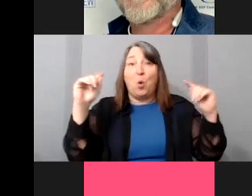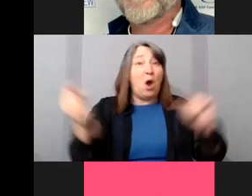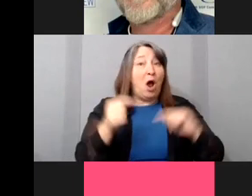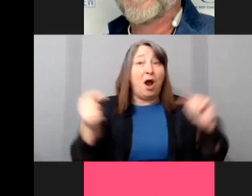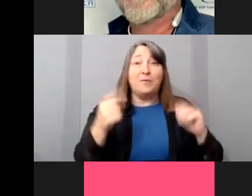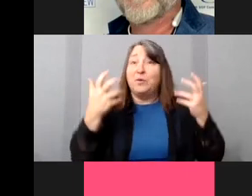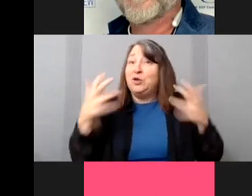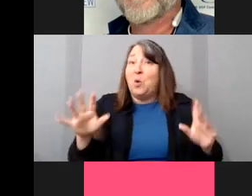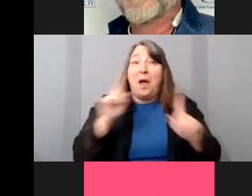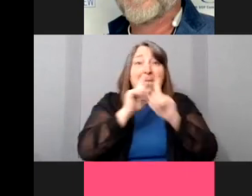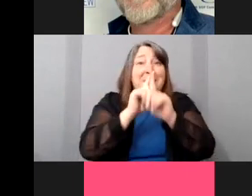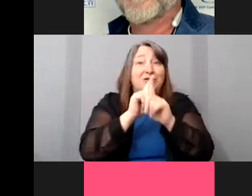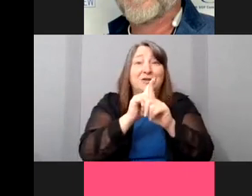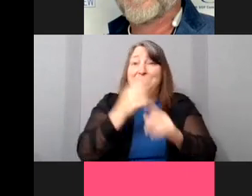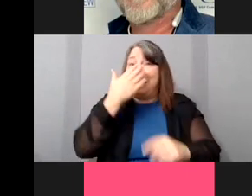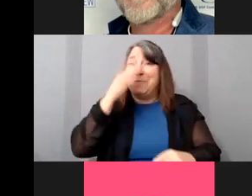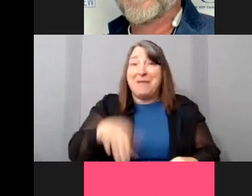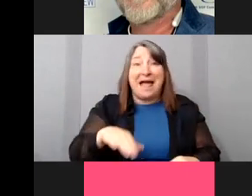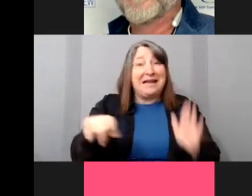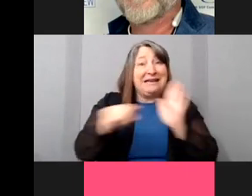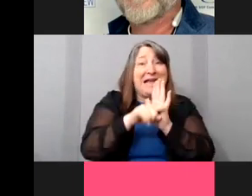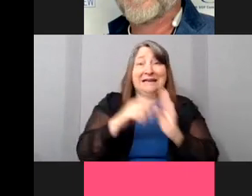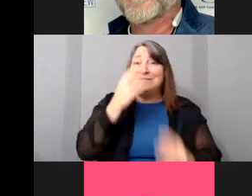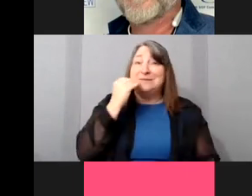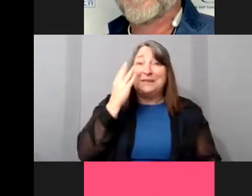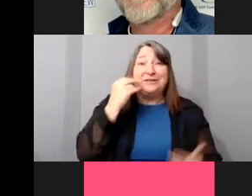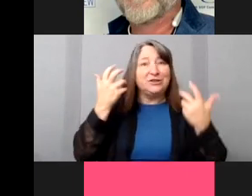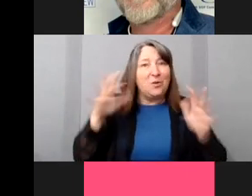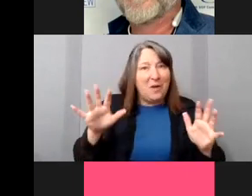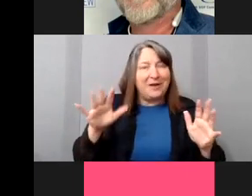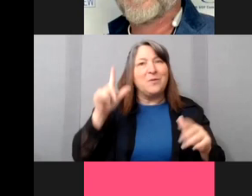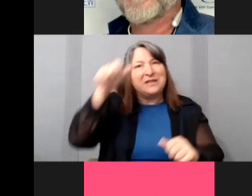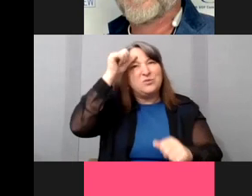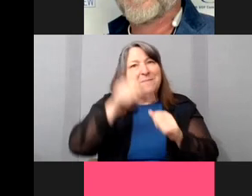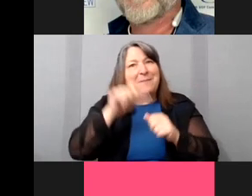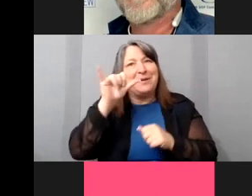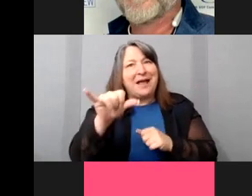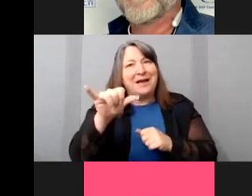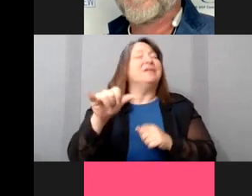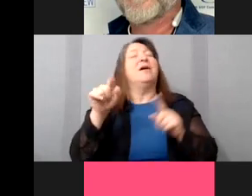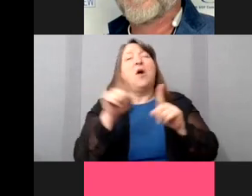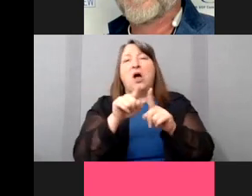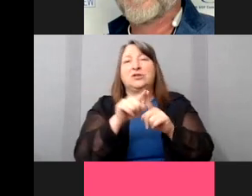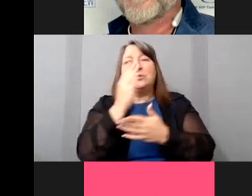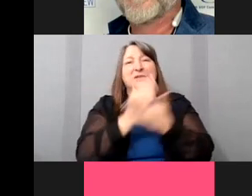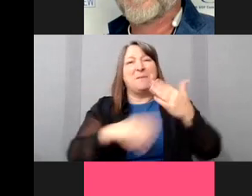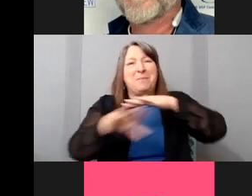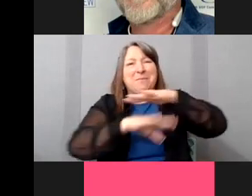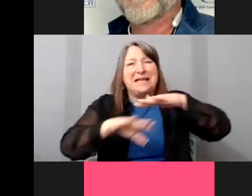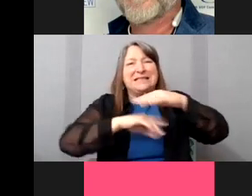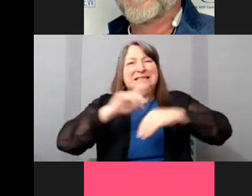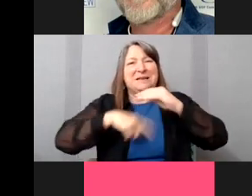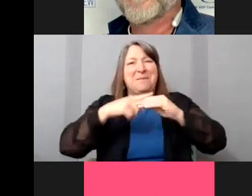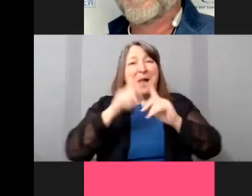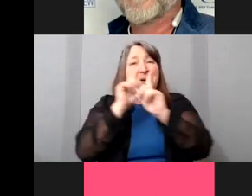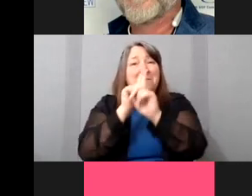want young people to thrive. So keeping that in mind. There are also some basics about mentoring, right? So I think it helps to know a